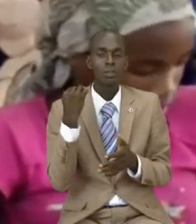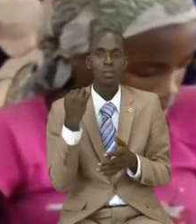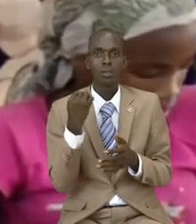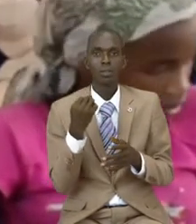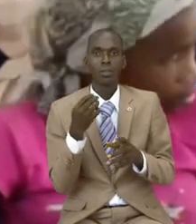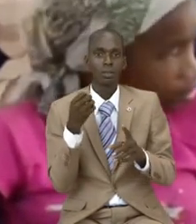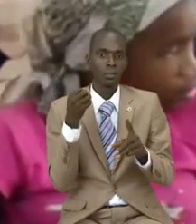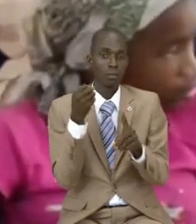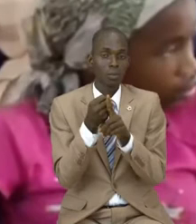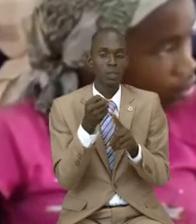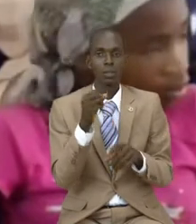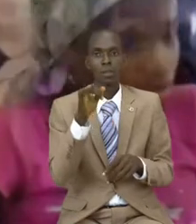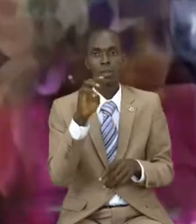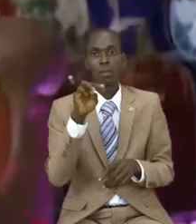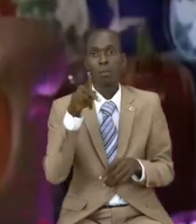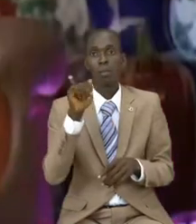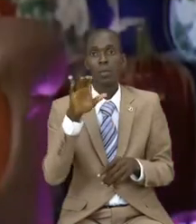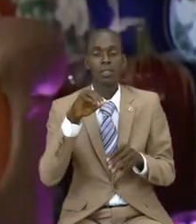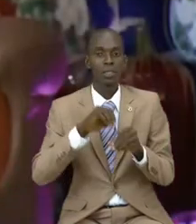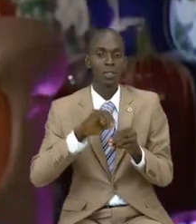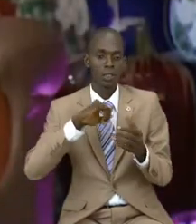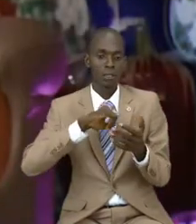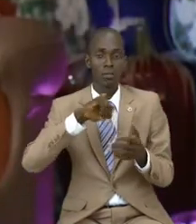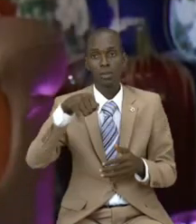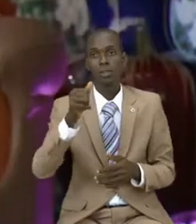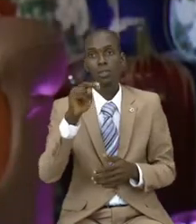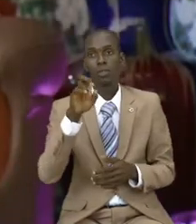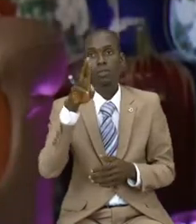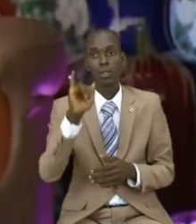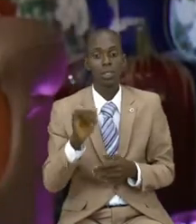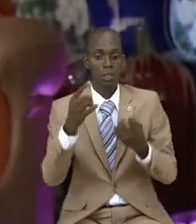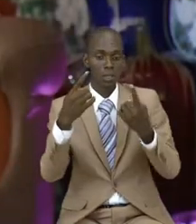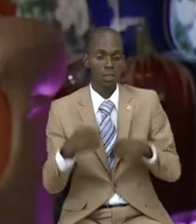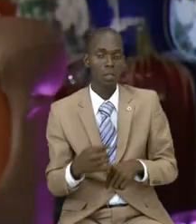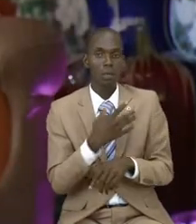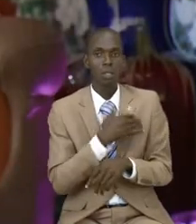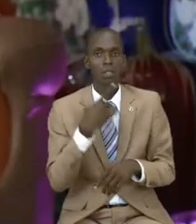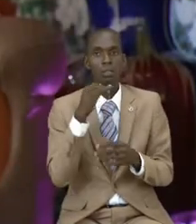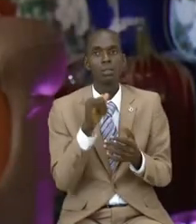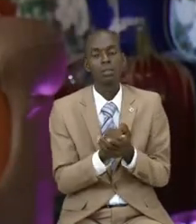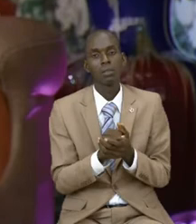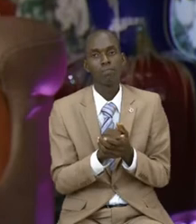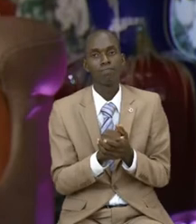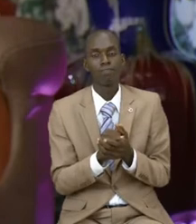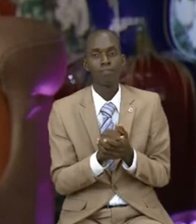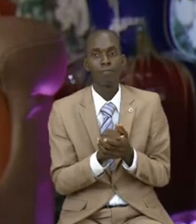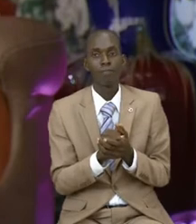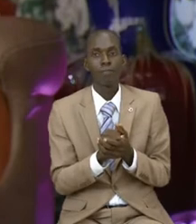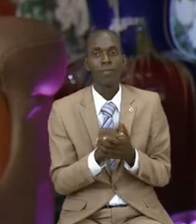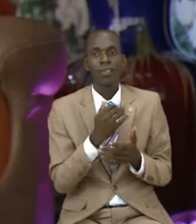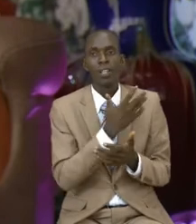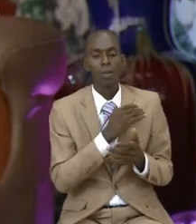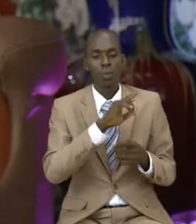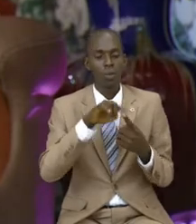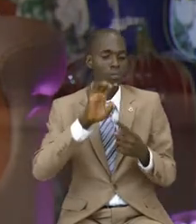in January. He came, I would say, reluctantly. And when he got